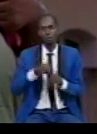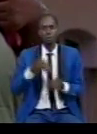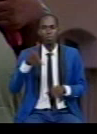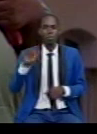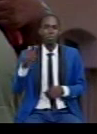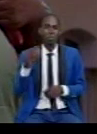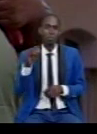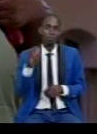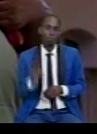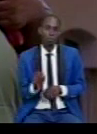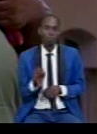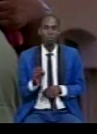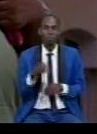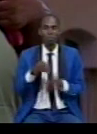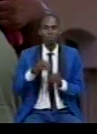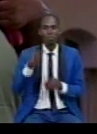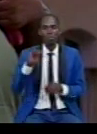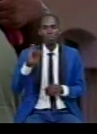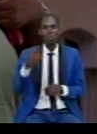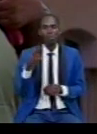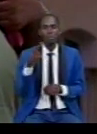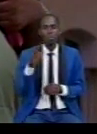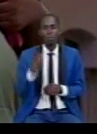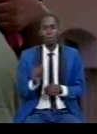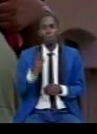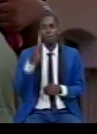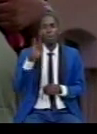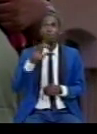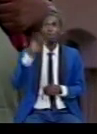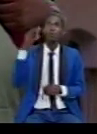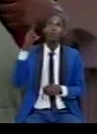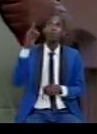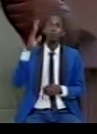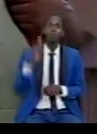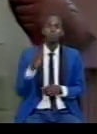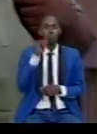grace, my testimony are going like this. I married since